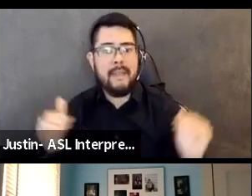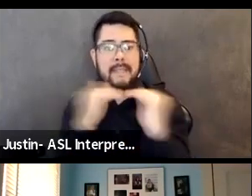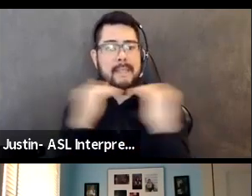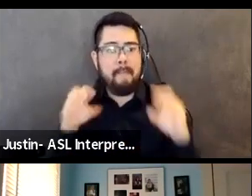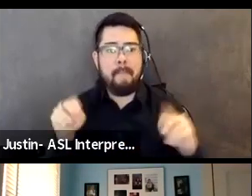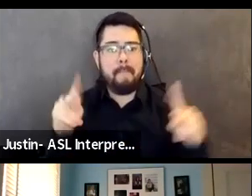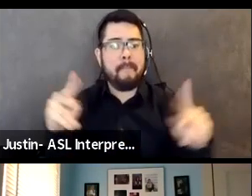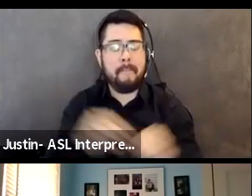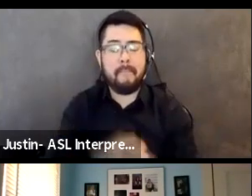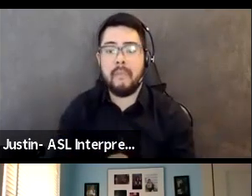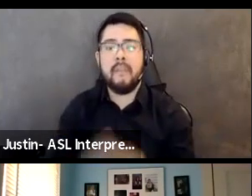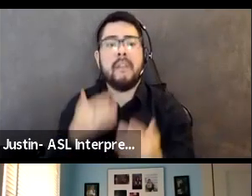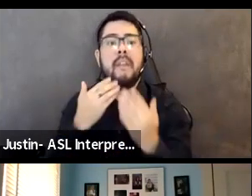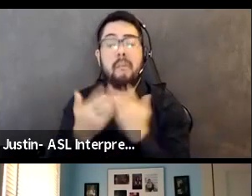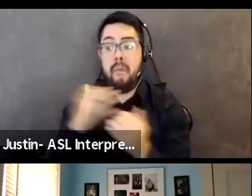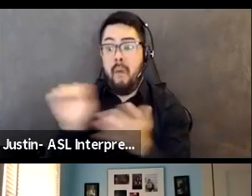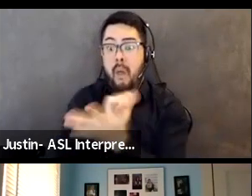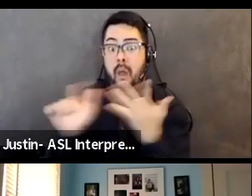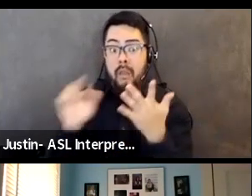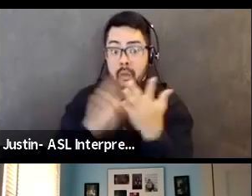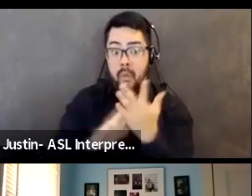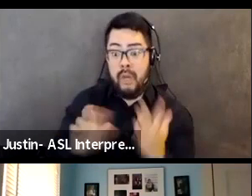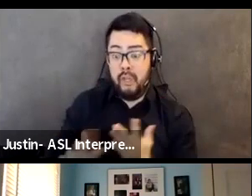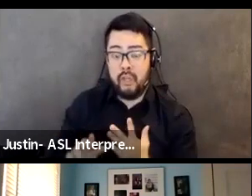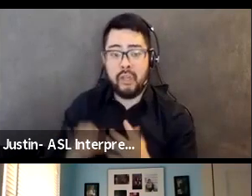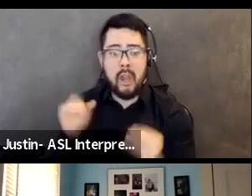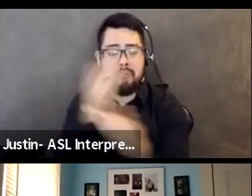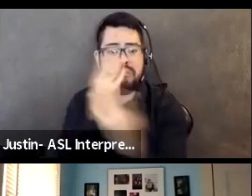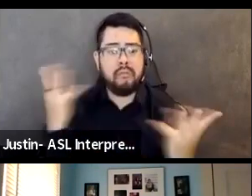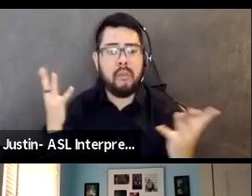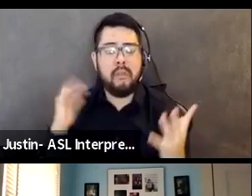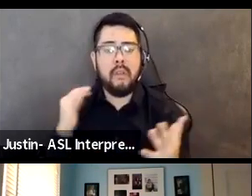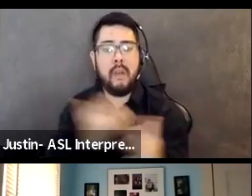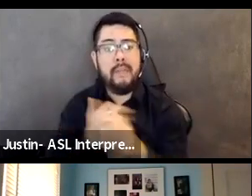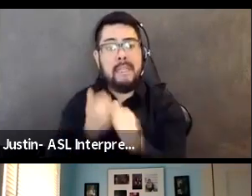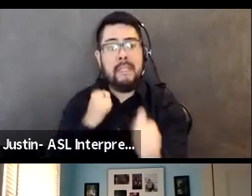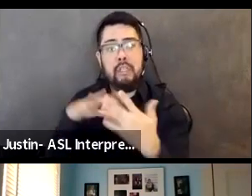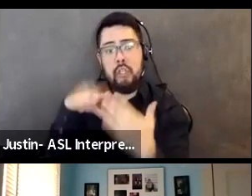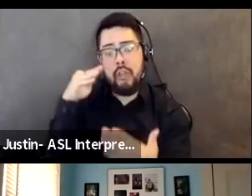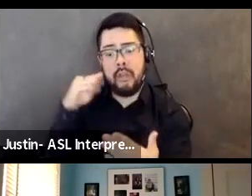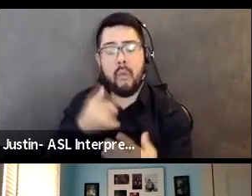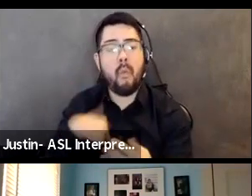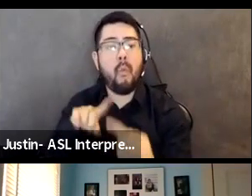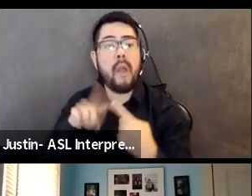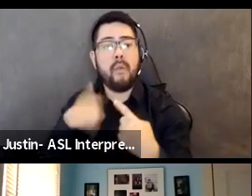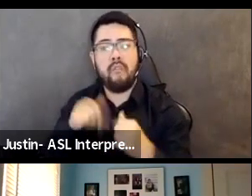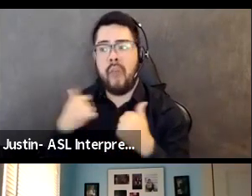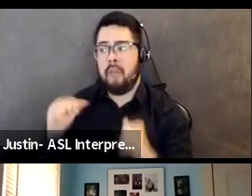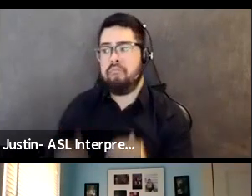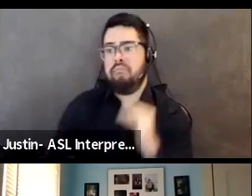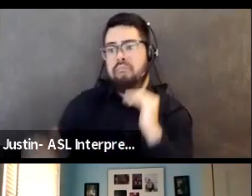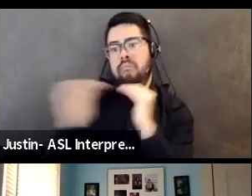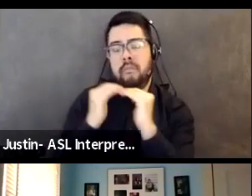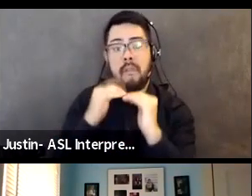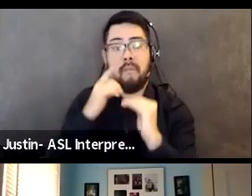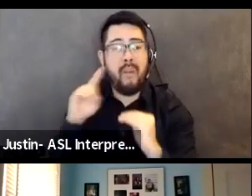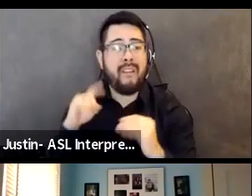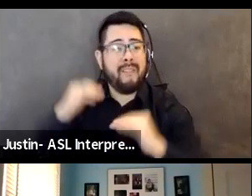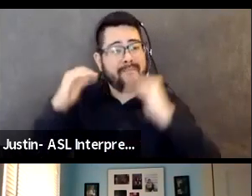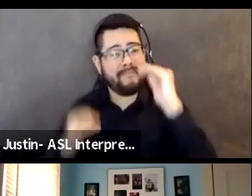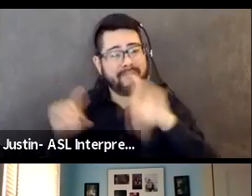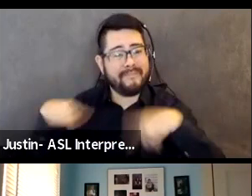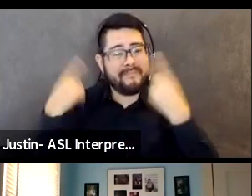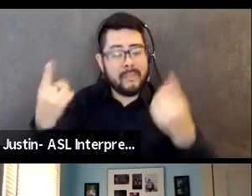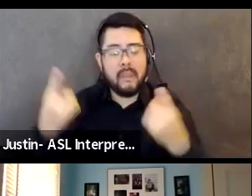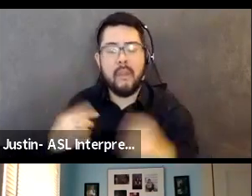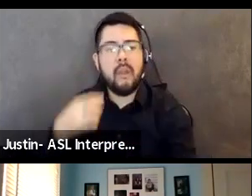research that the distance learning plan ignores when we defend the status quo we preserve and perpetuate historical inequities and so why is this